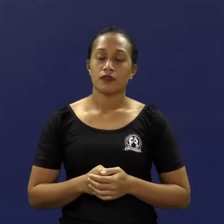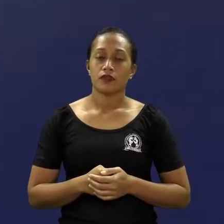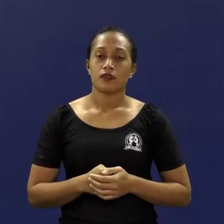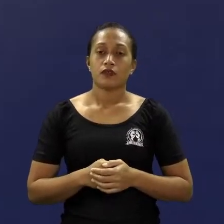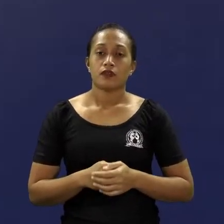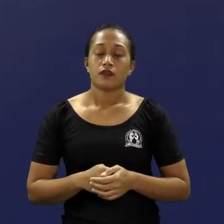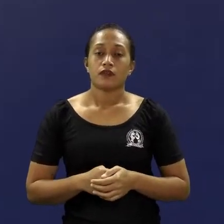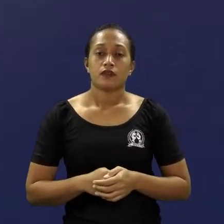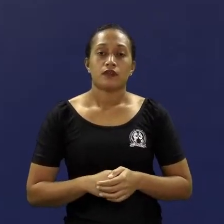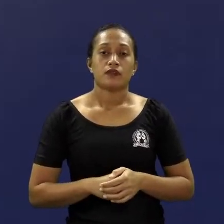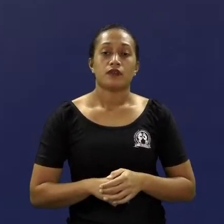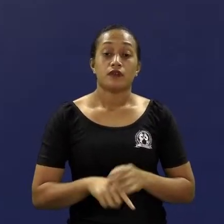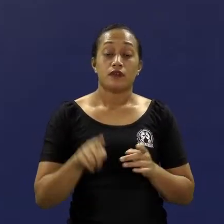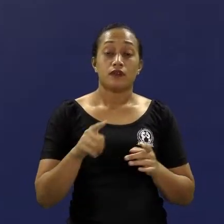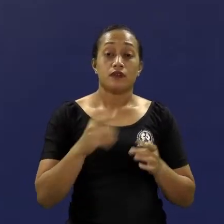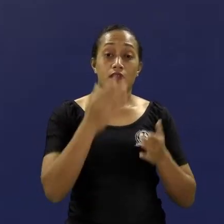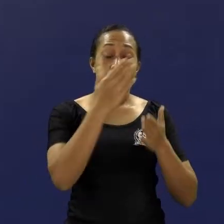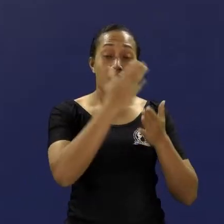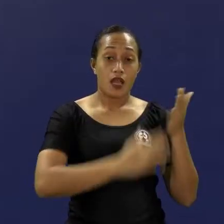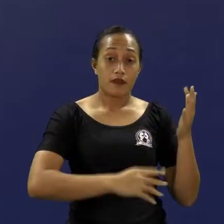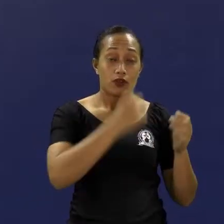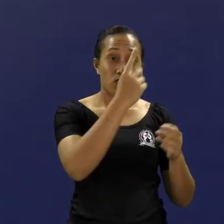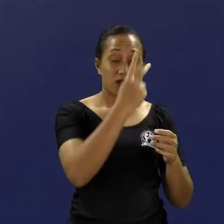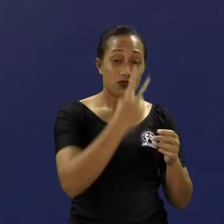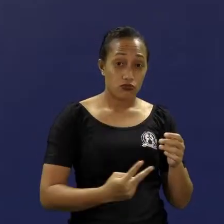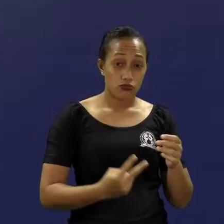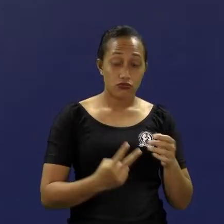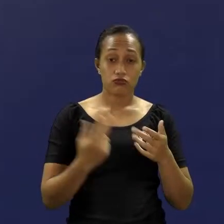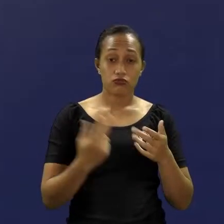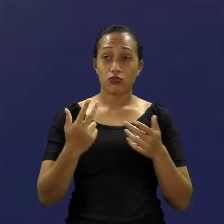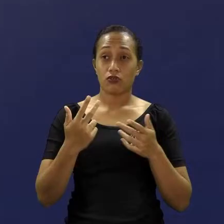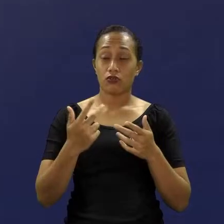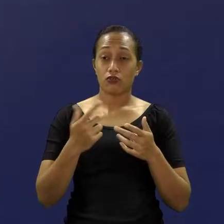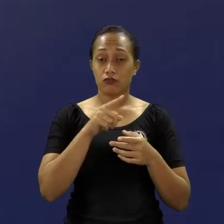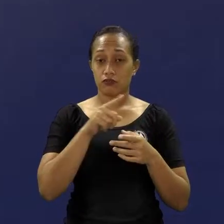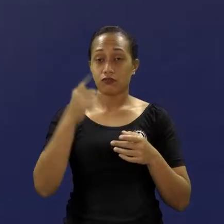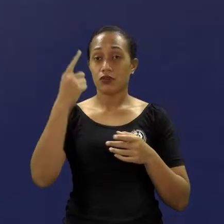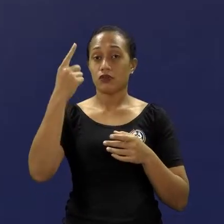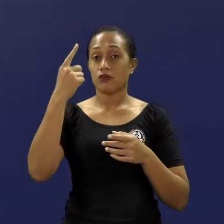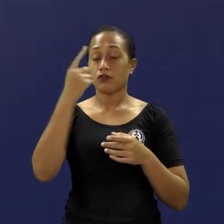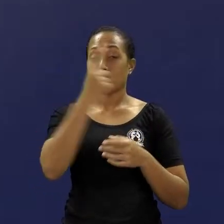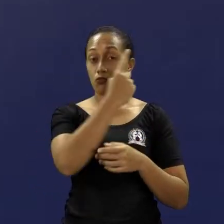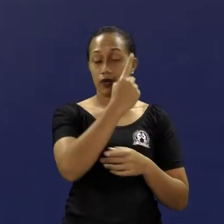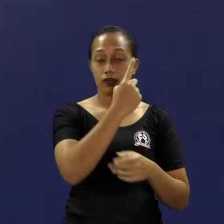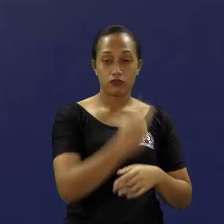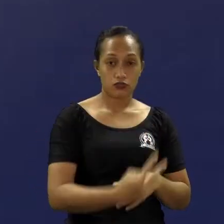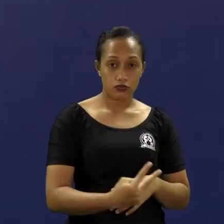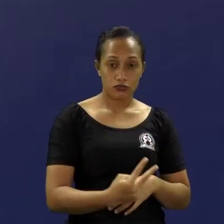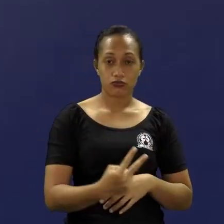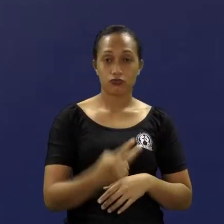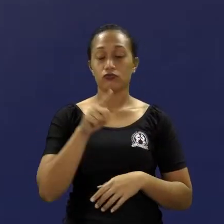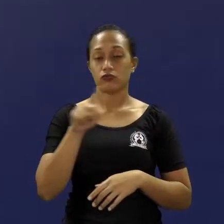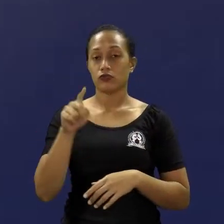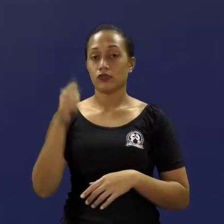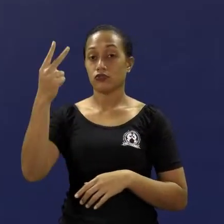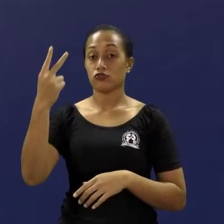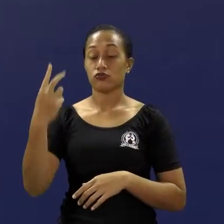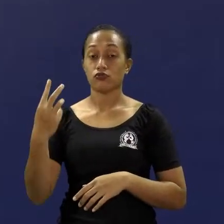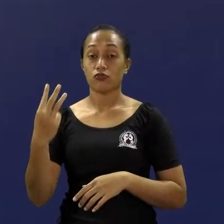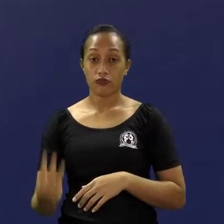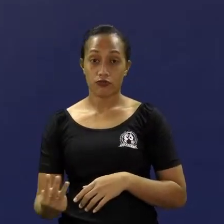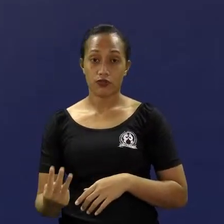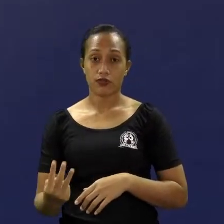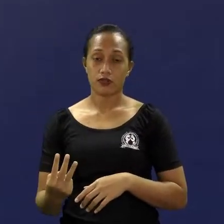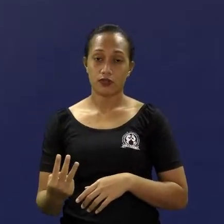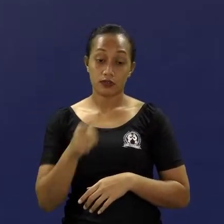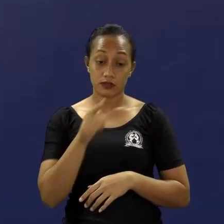Gives us half plus 2 over 3, or 1 over 2 plus 2 over 3. Le tanga